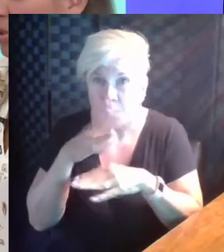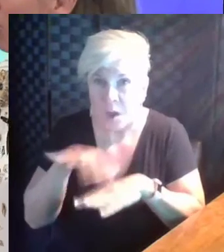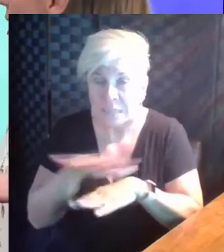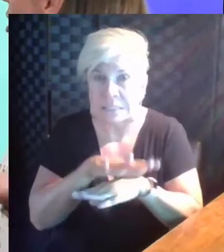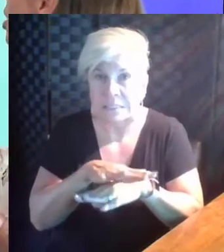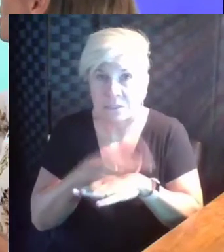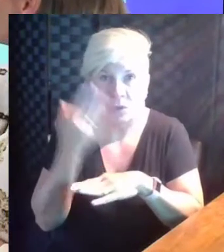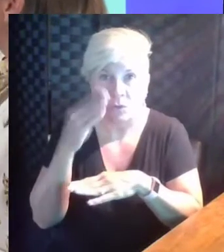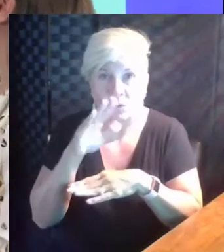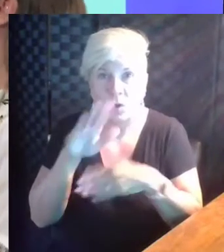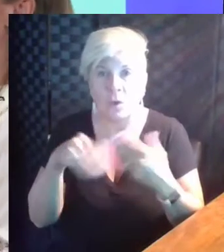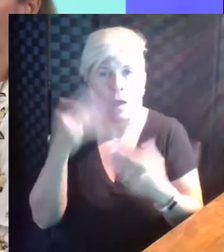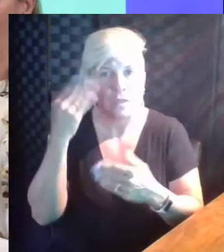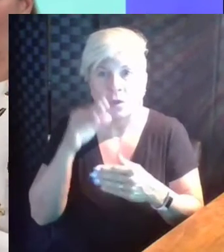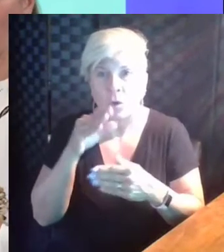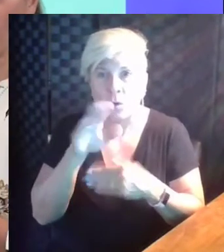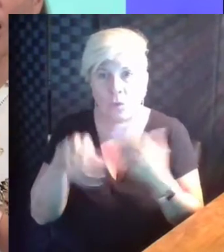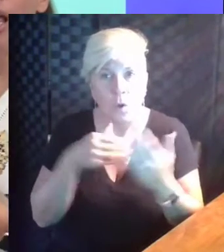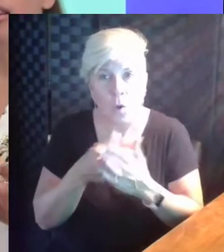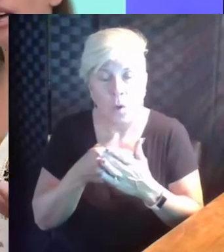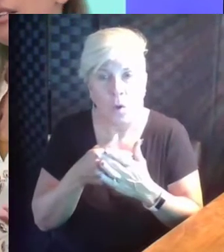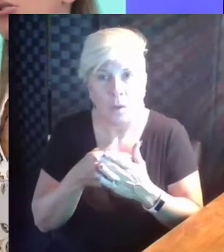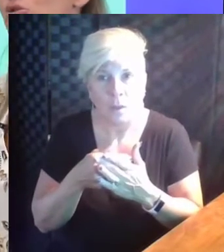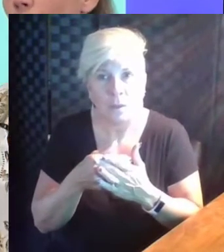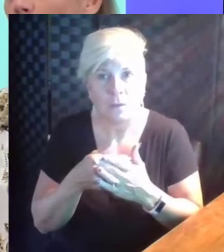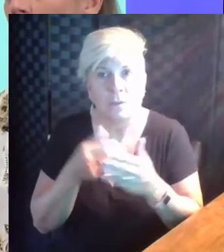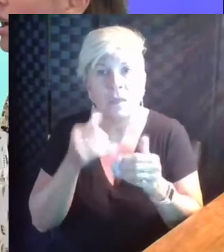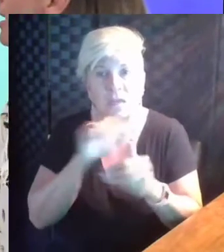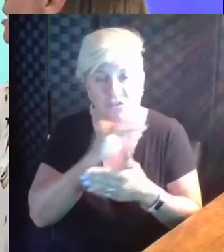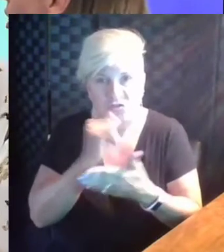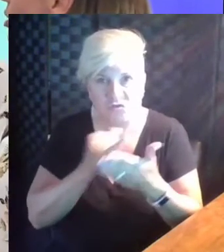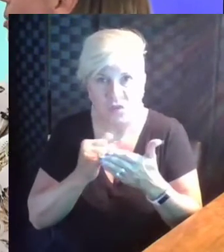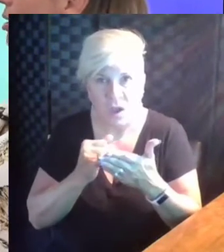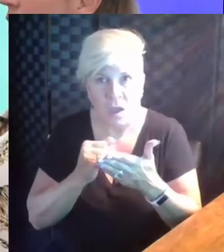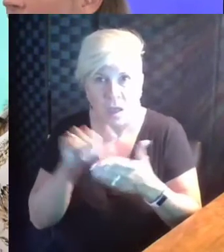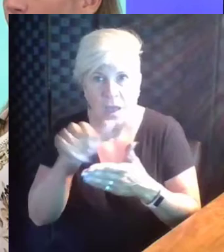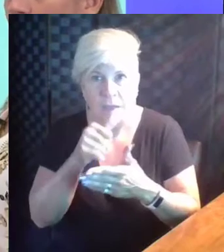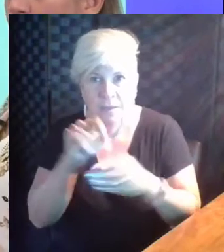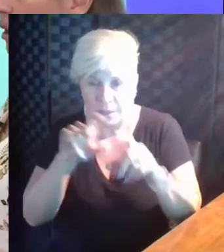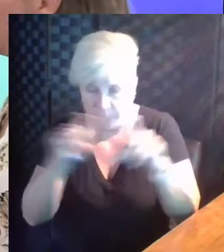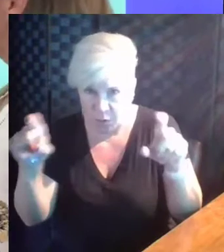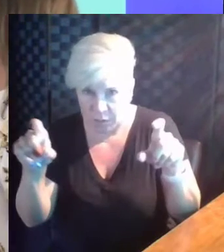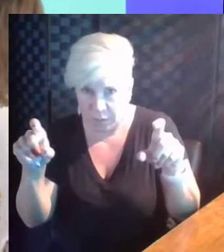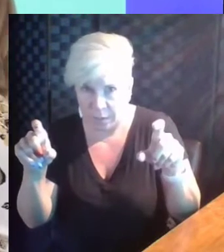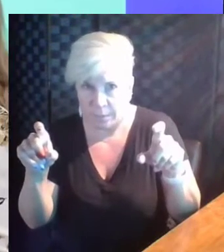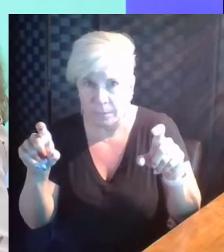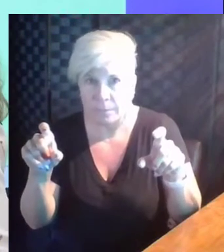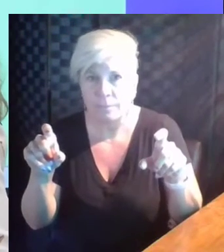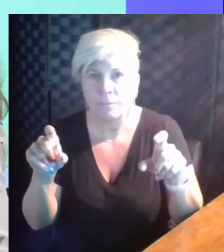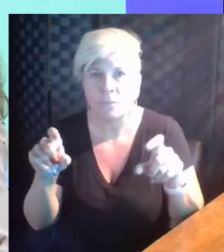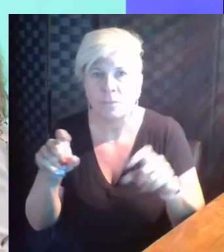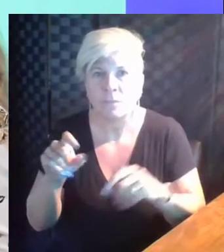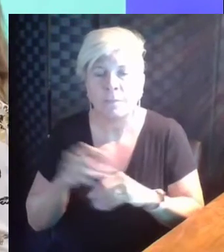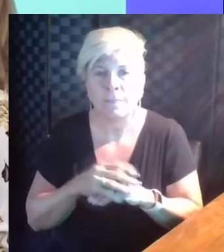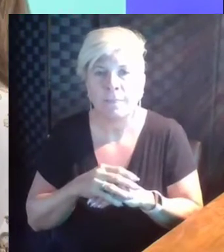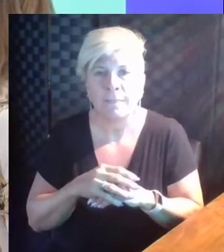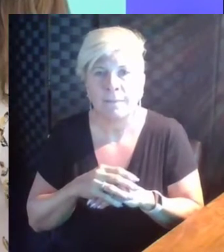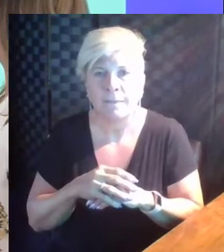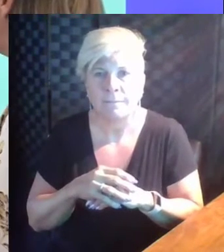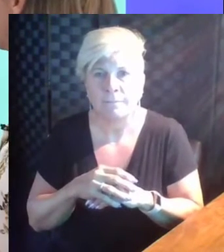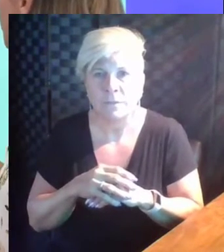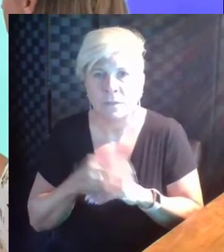many total, right? So I don't know my whole. Let's draw another bar diagram down here. So I'm going to draw just